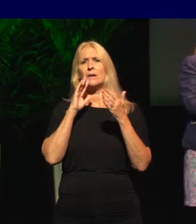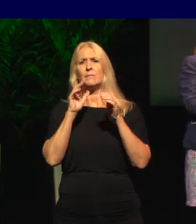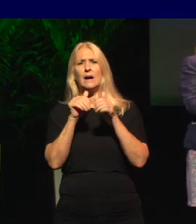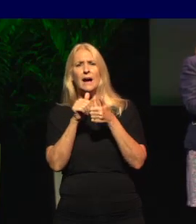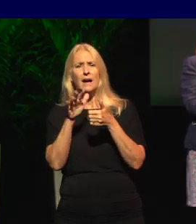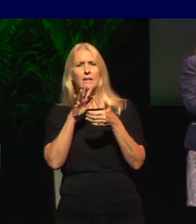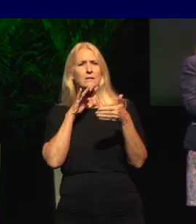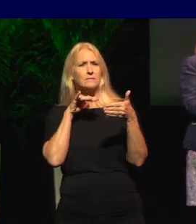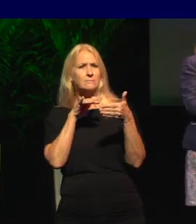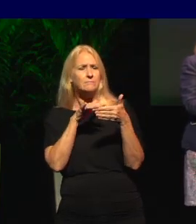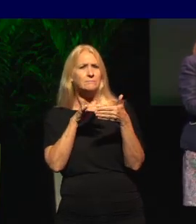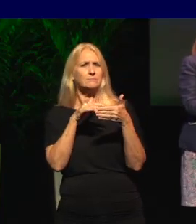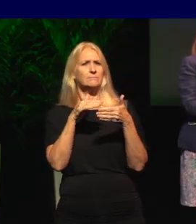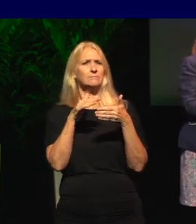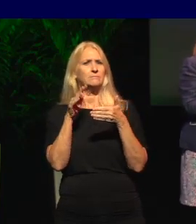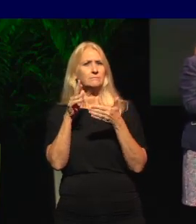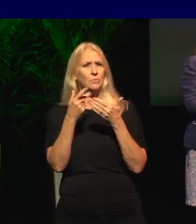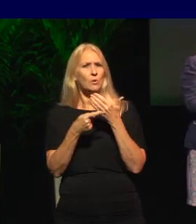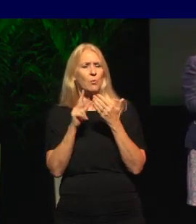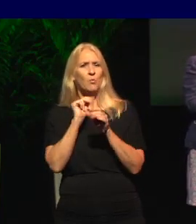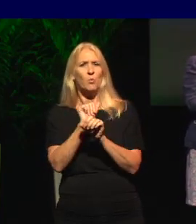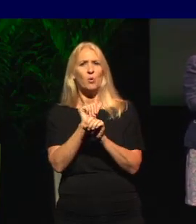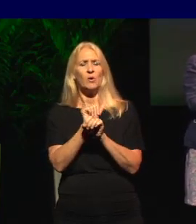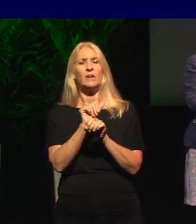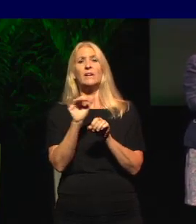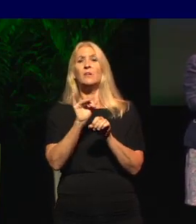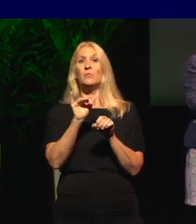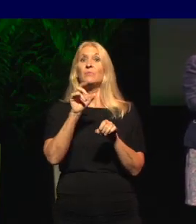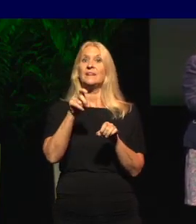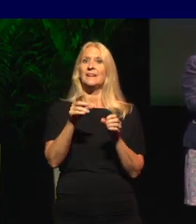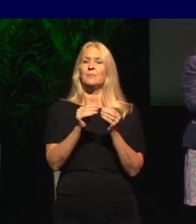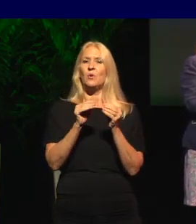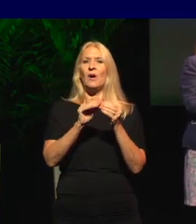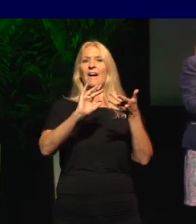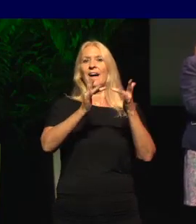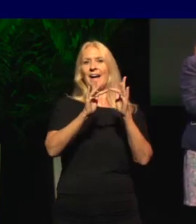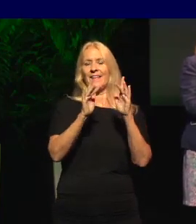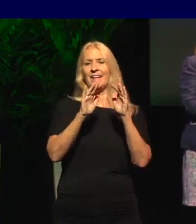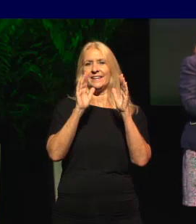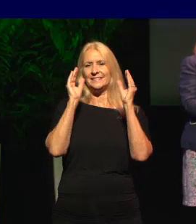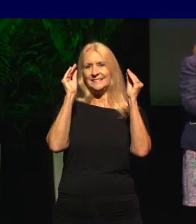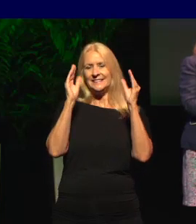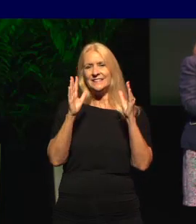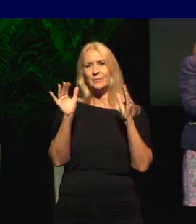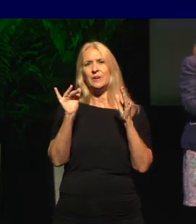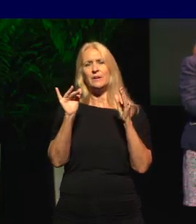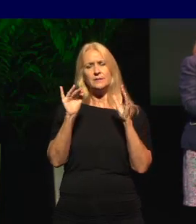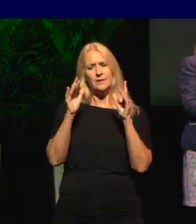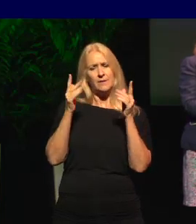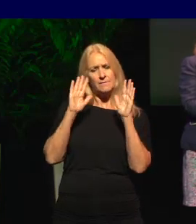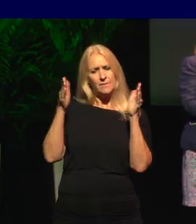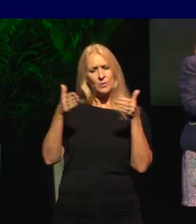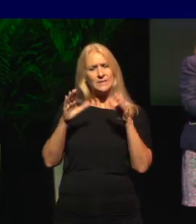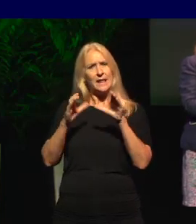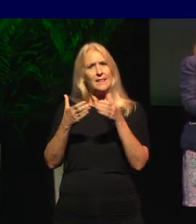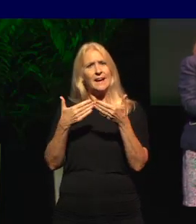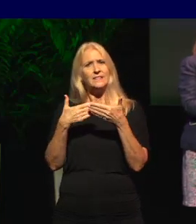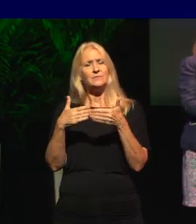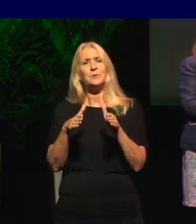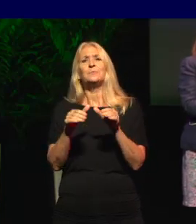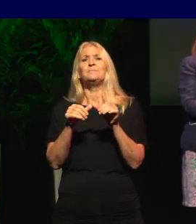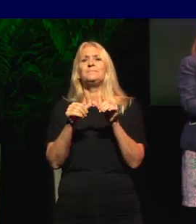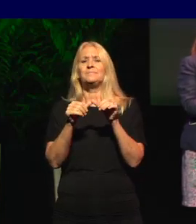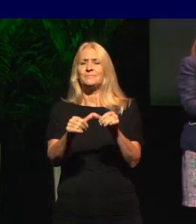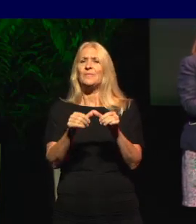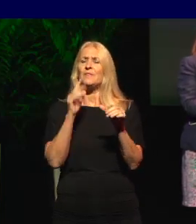With the increased need currently for online instruction, we've also placed a focus on classroom retention strategies, particularly in the online